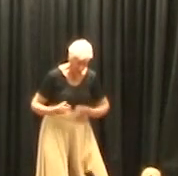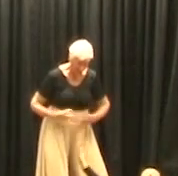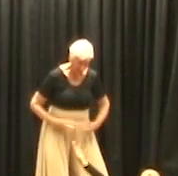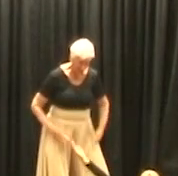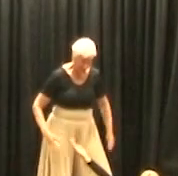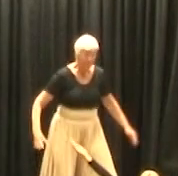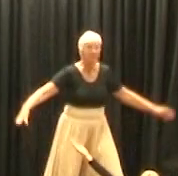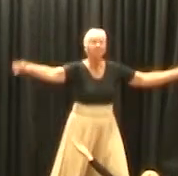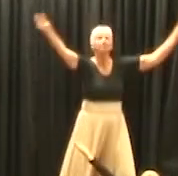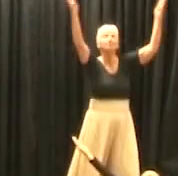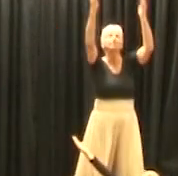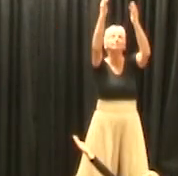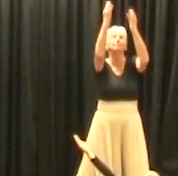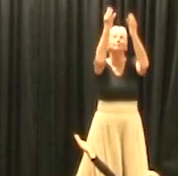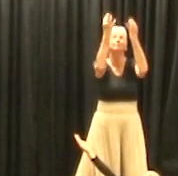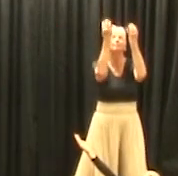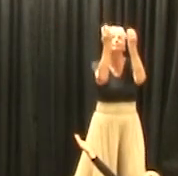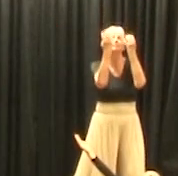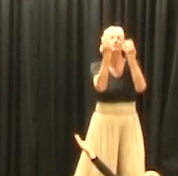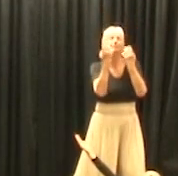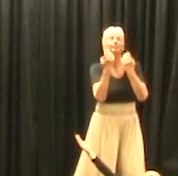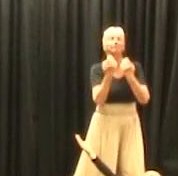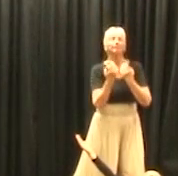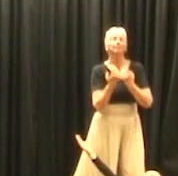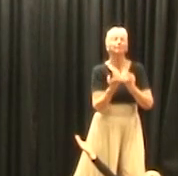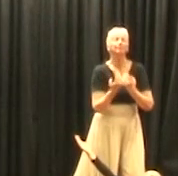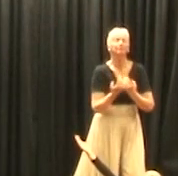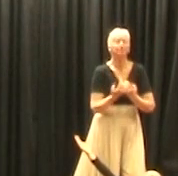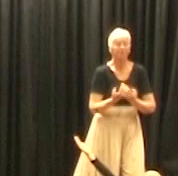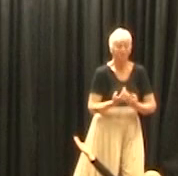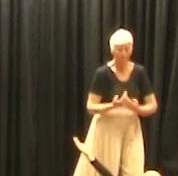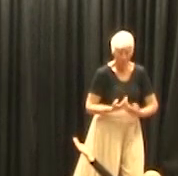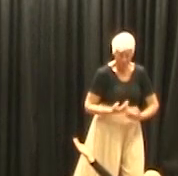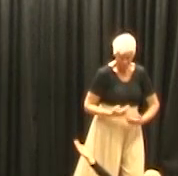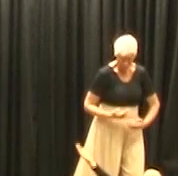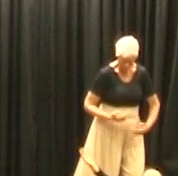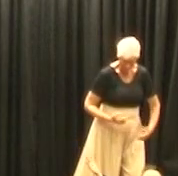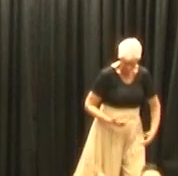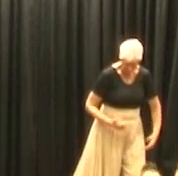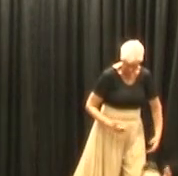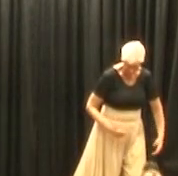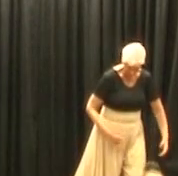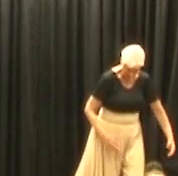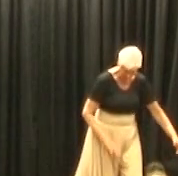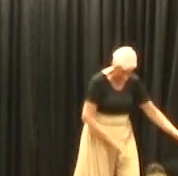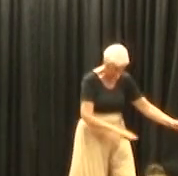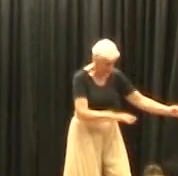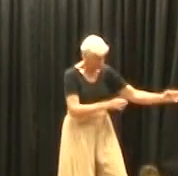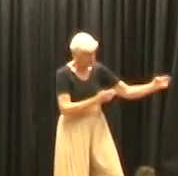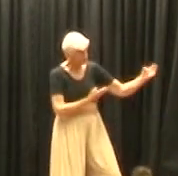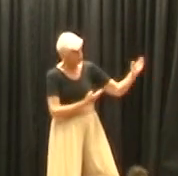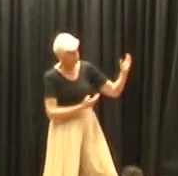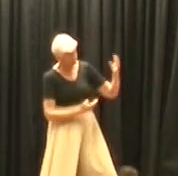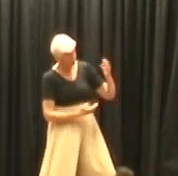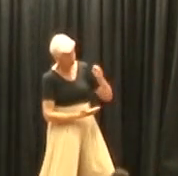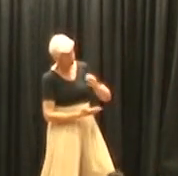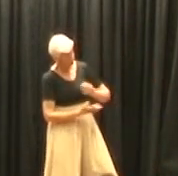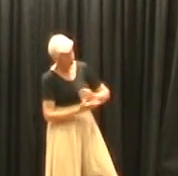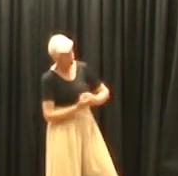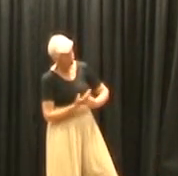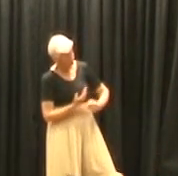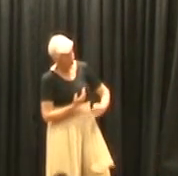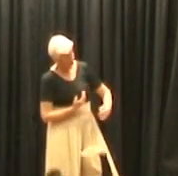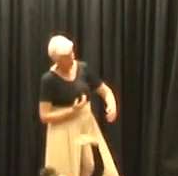When everything's meant to be broken, I just want you to know